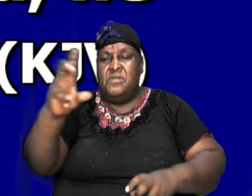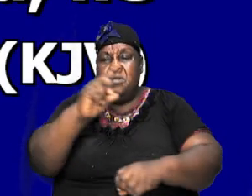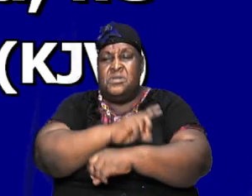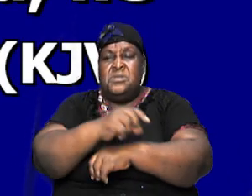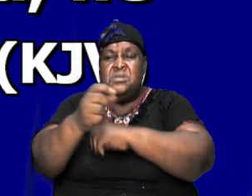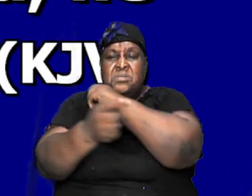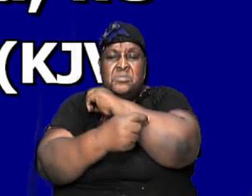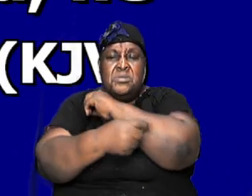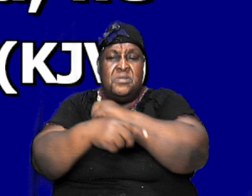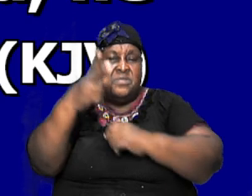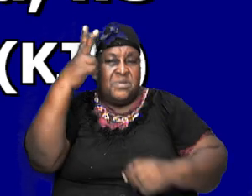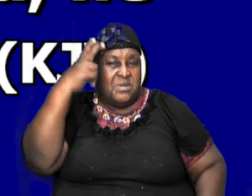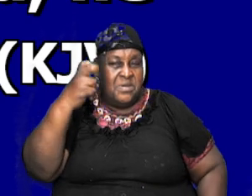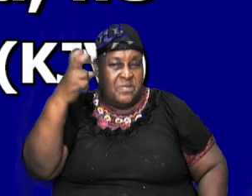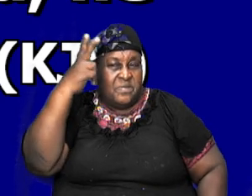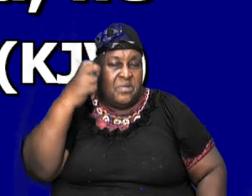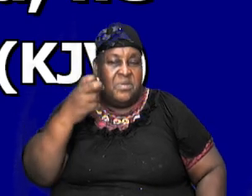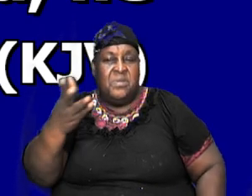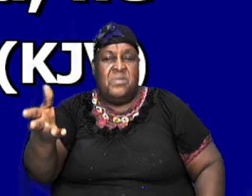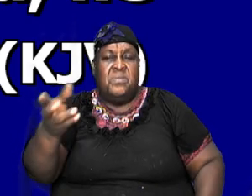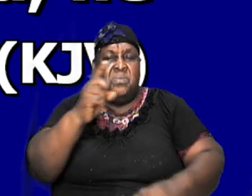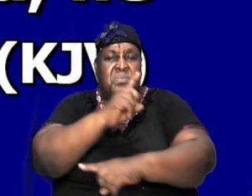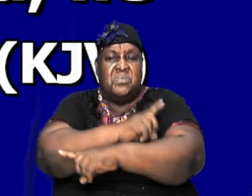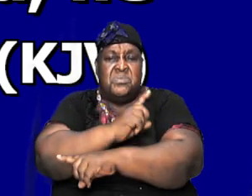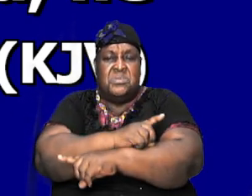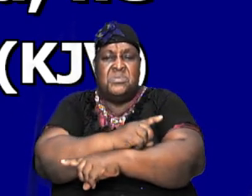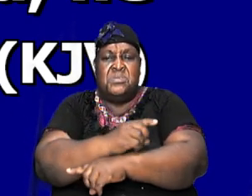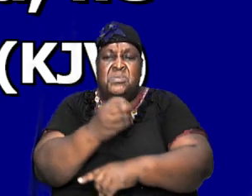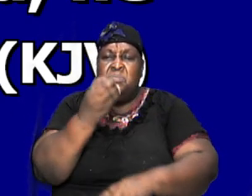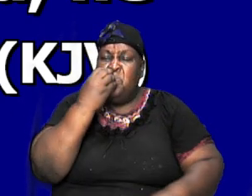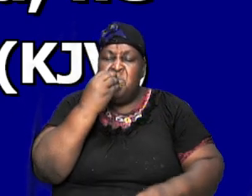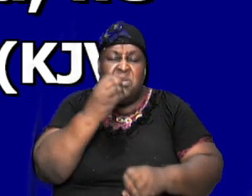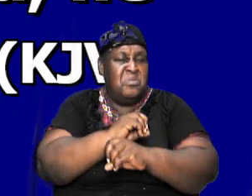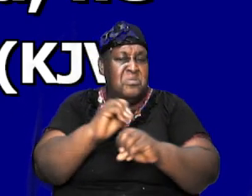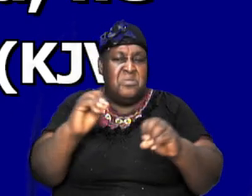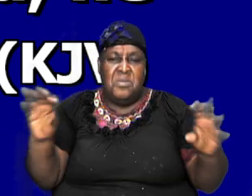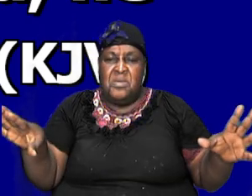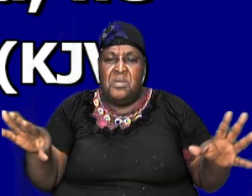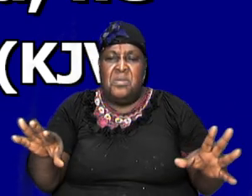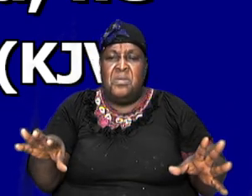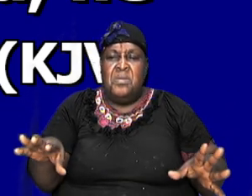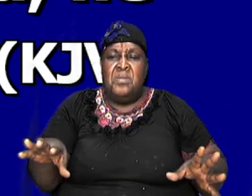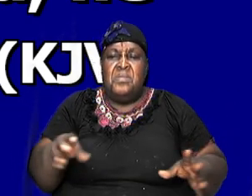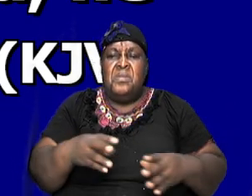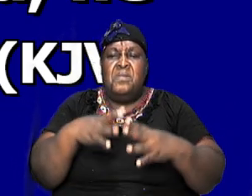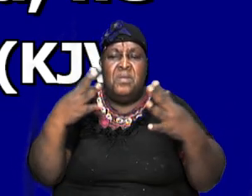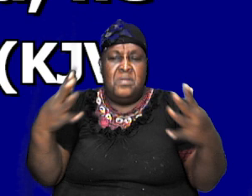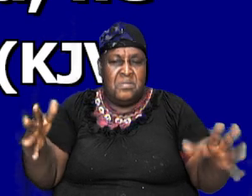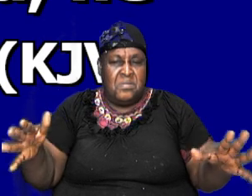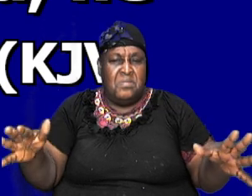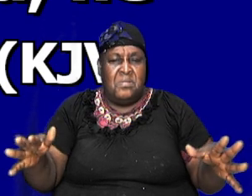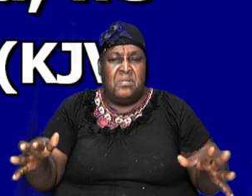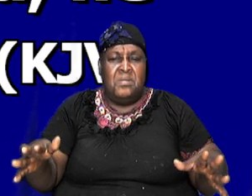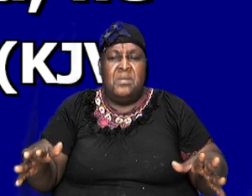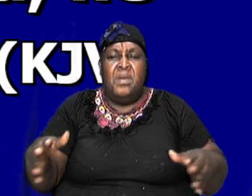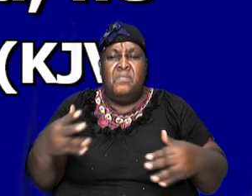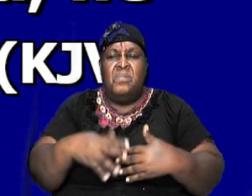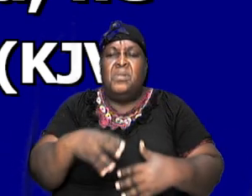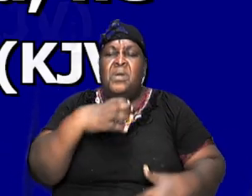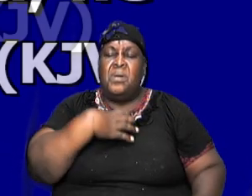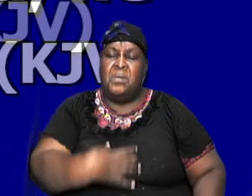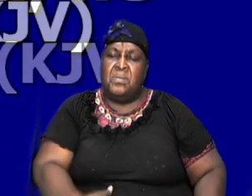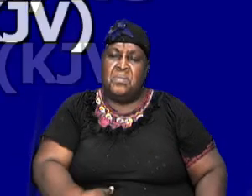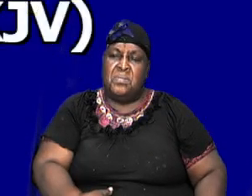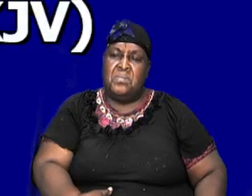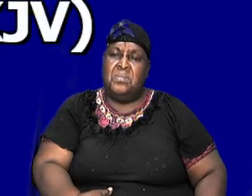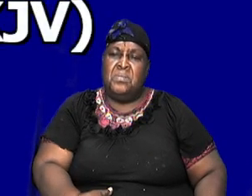the devil, and in those days he did eat nothing, and when they were ended, he afterward